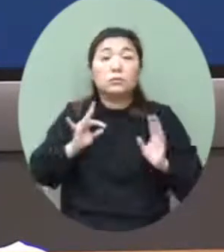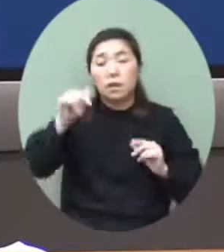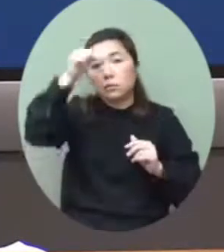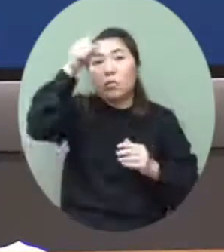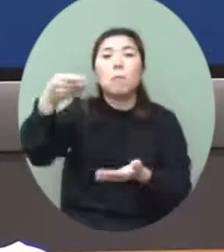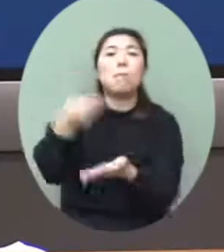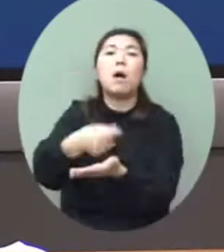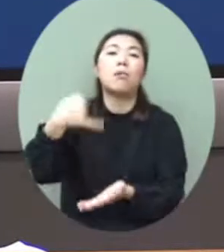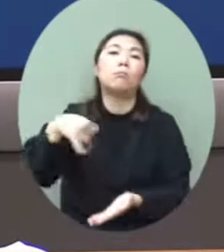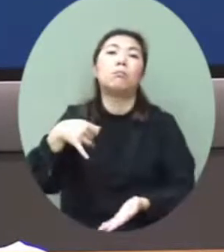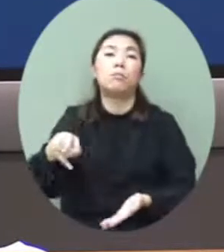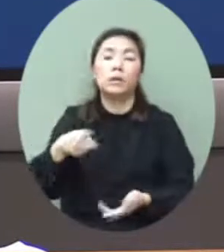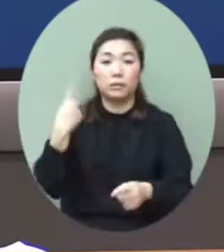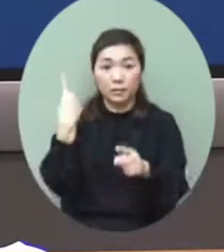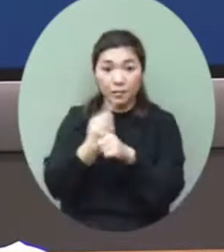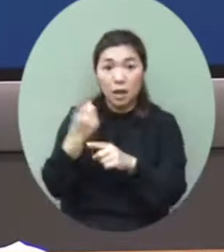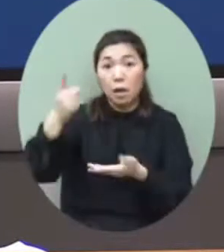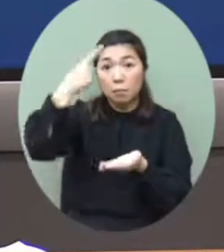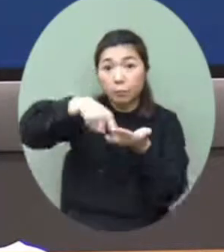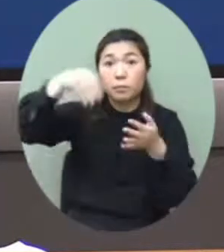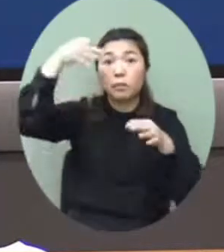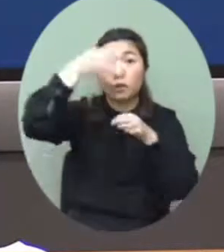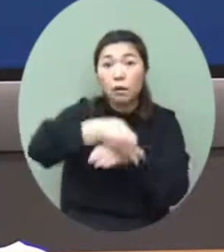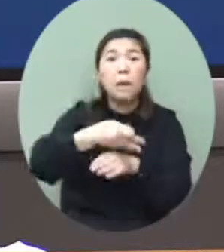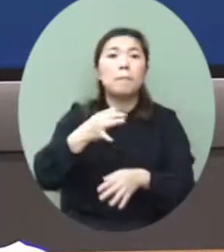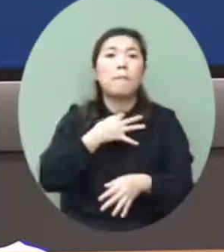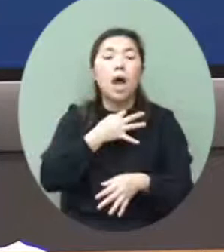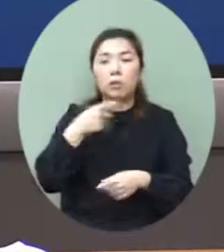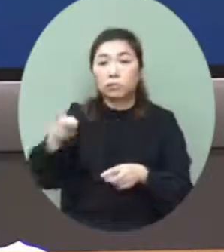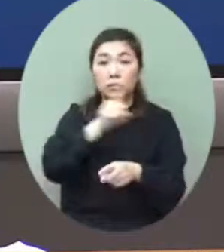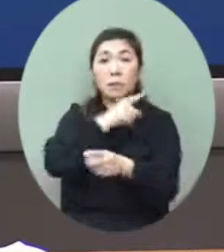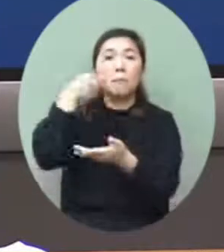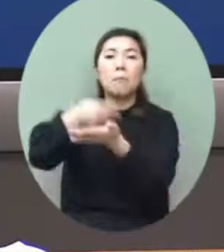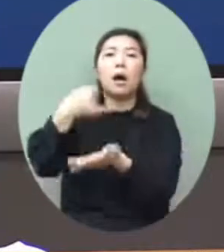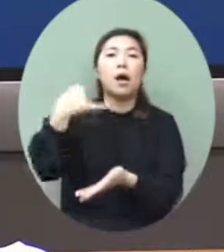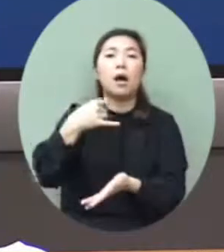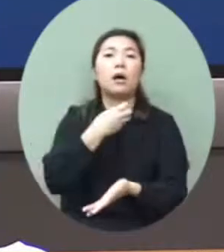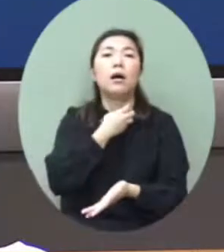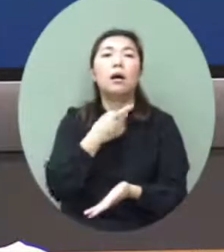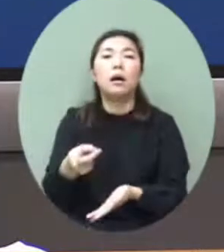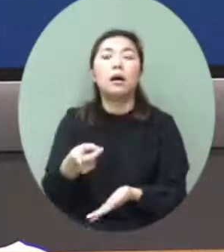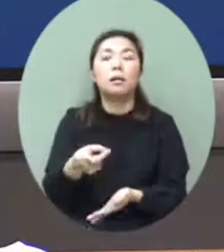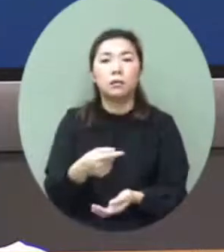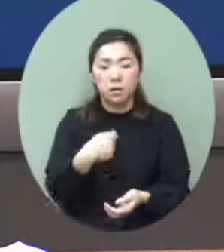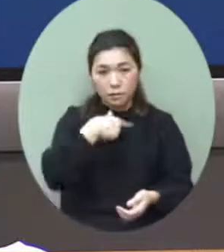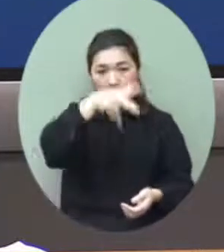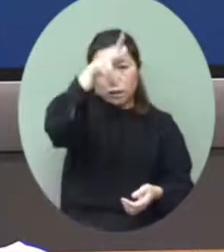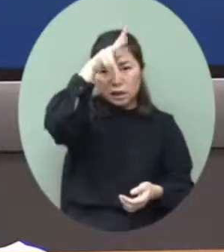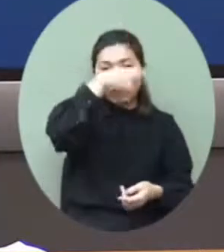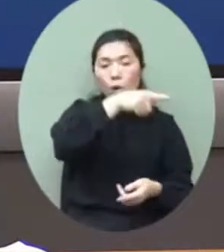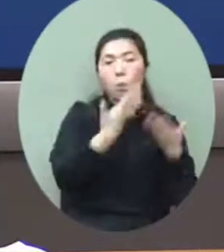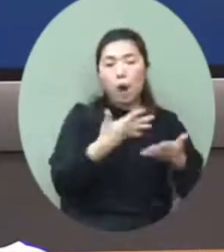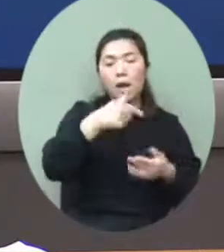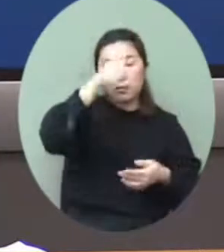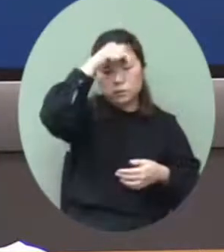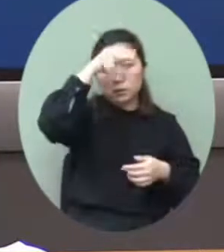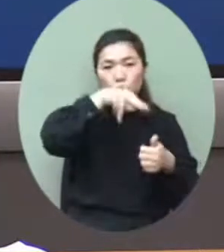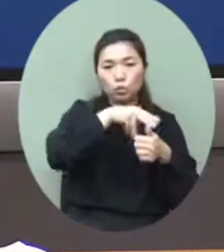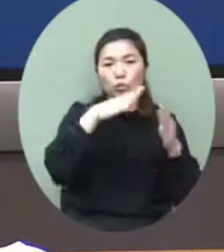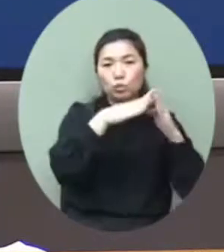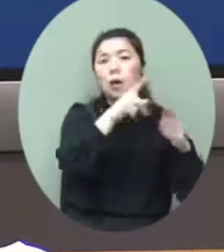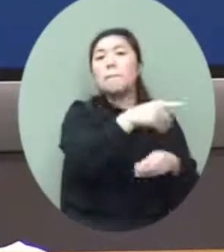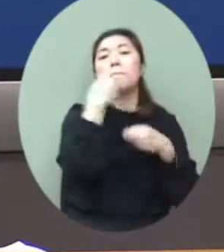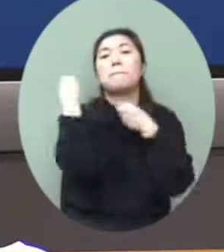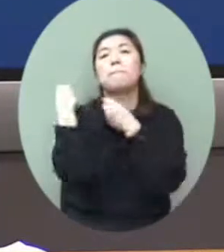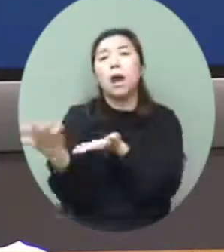We will provide these two types of drugs to private hospitals because they're not able to procure them themselves